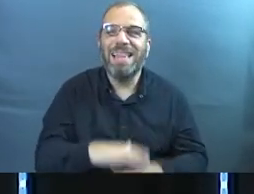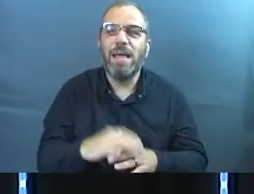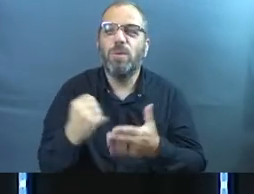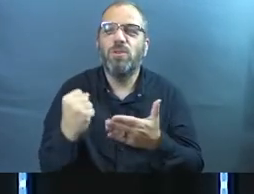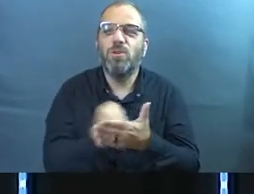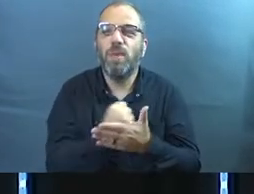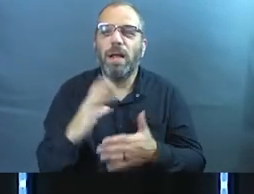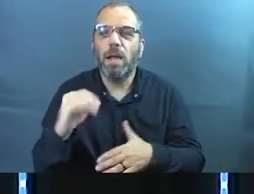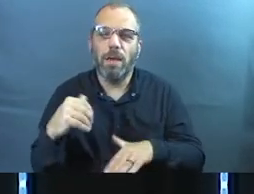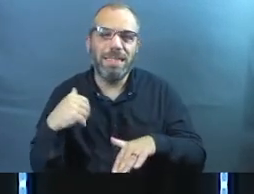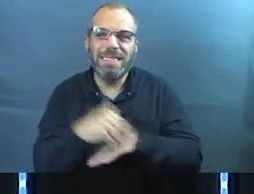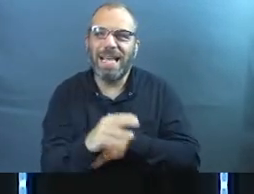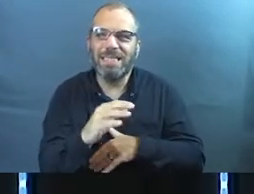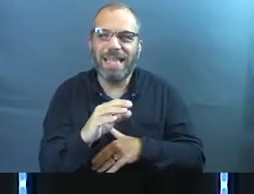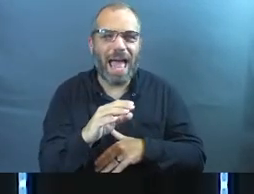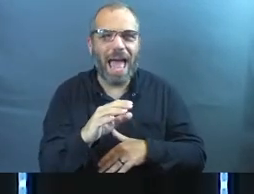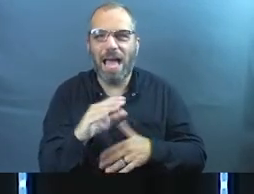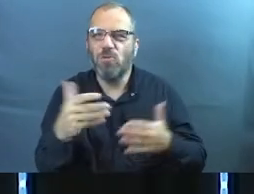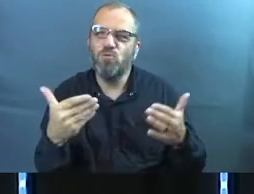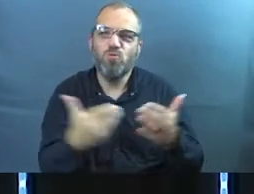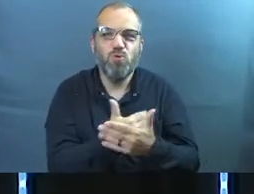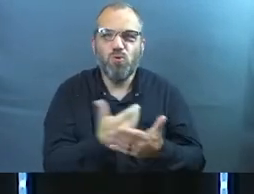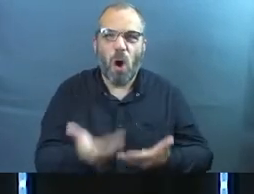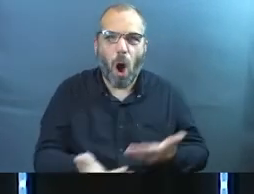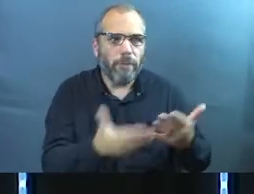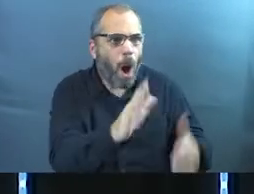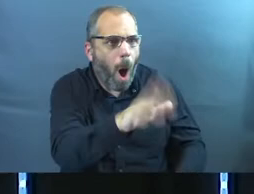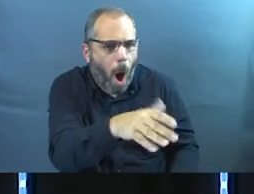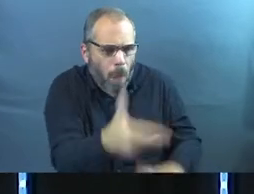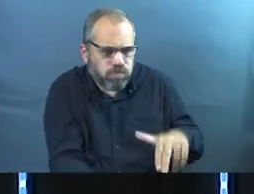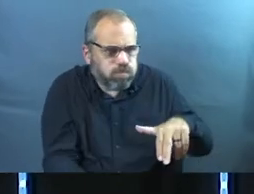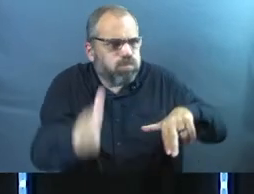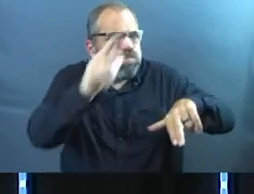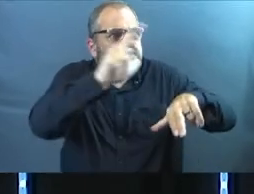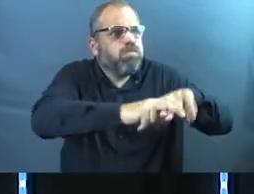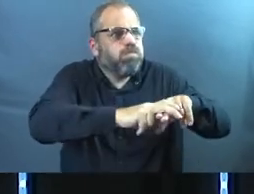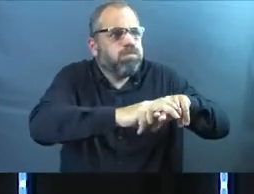card company sends you that wonderful new offer of a credit card,